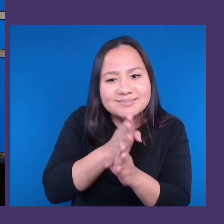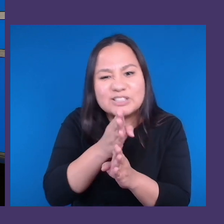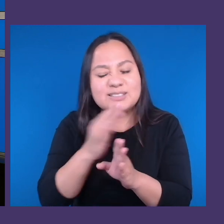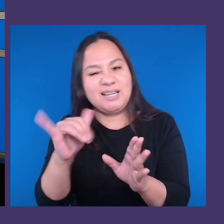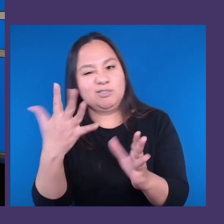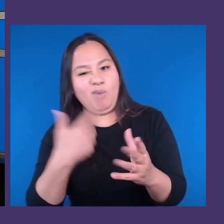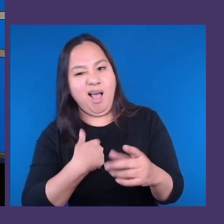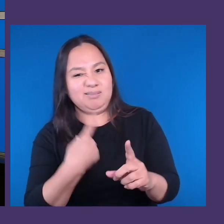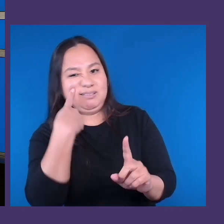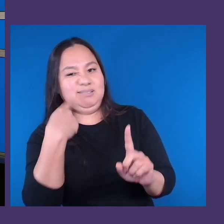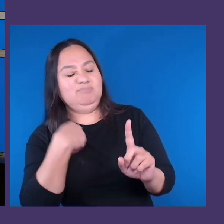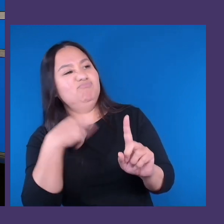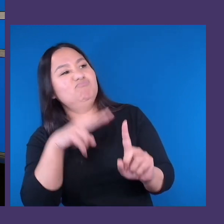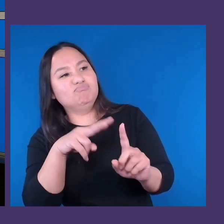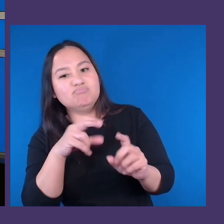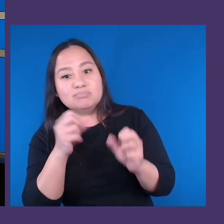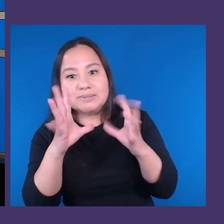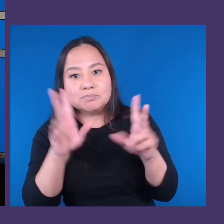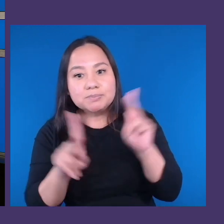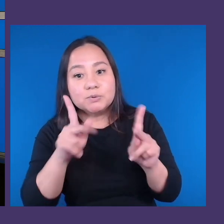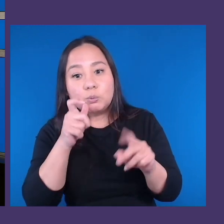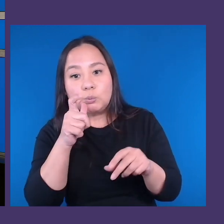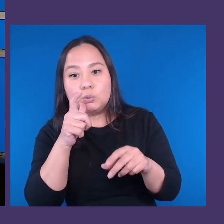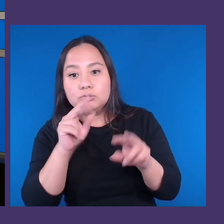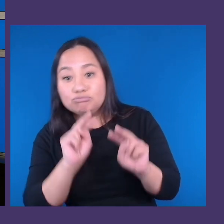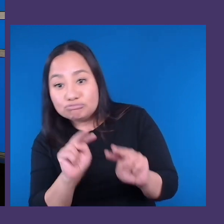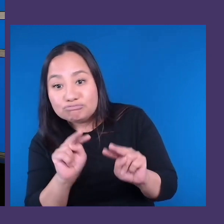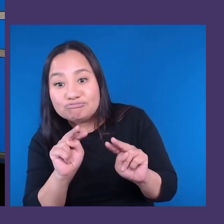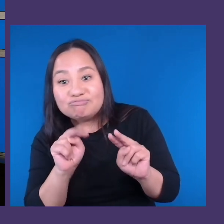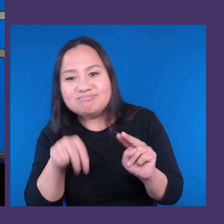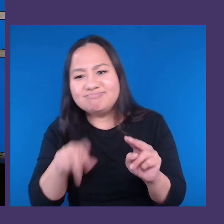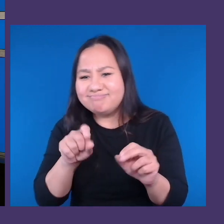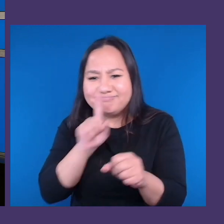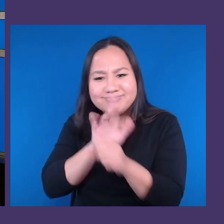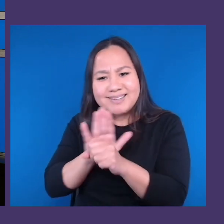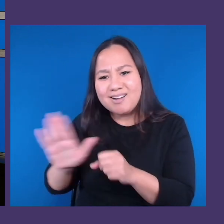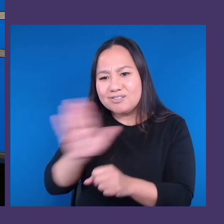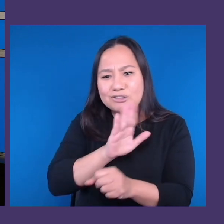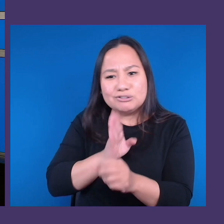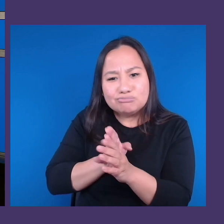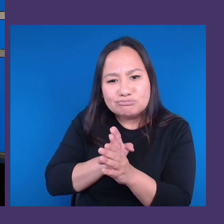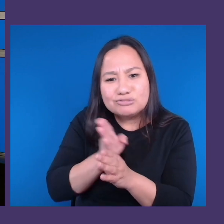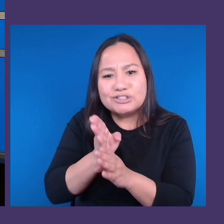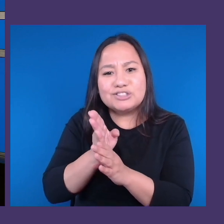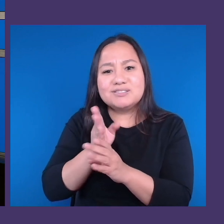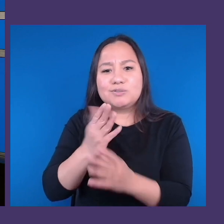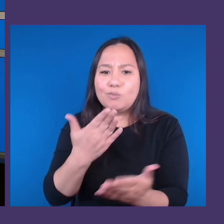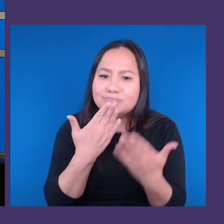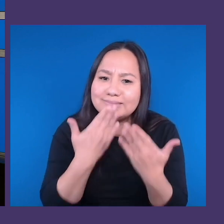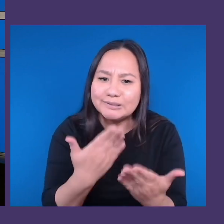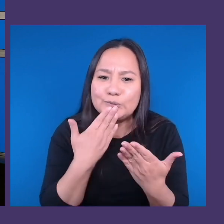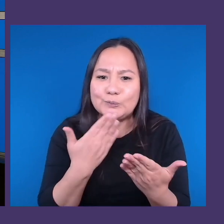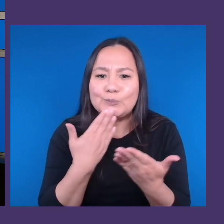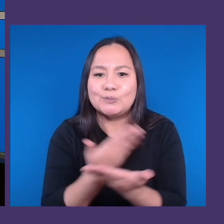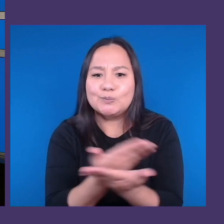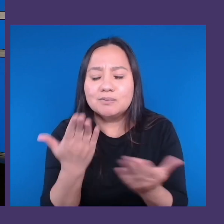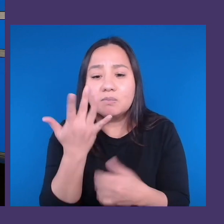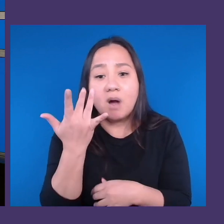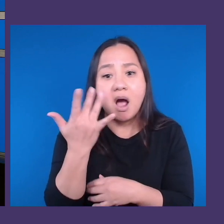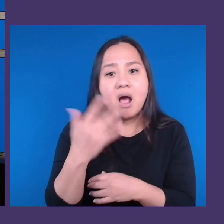are tuning in for this have dedicated their career to. Thank you, because I think it is changing people's